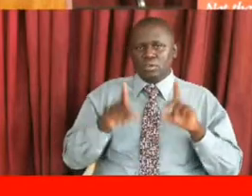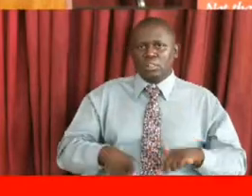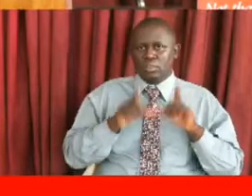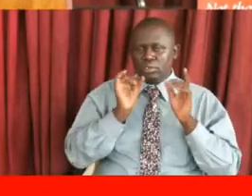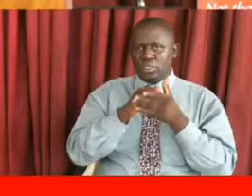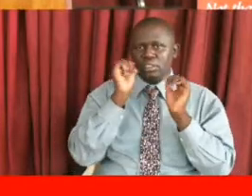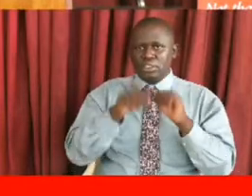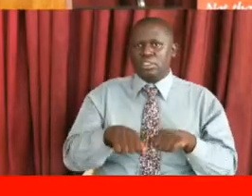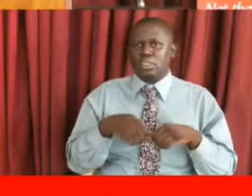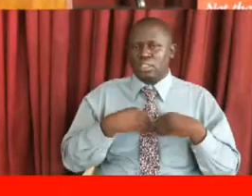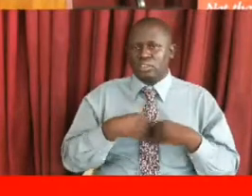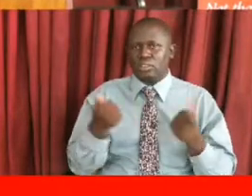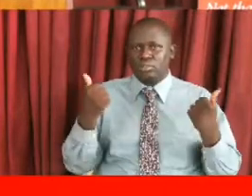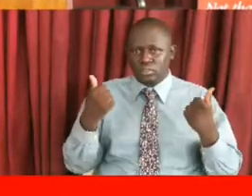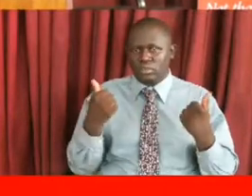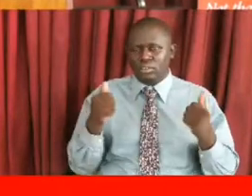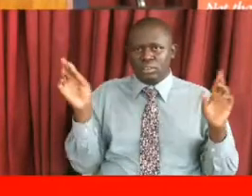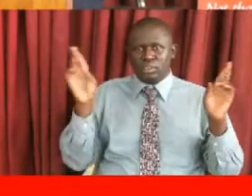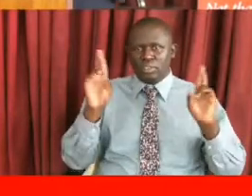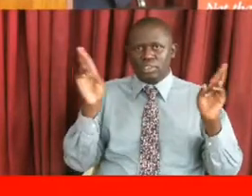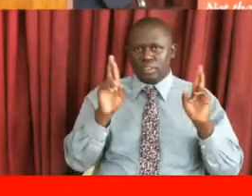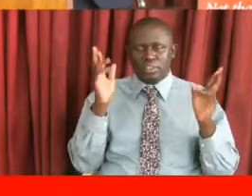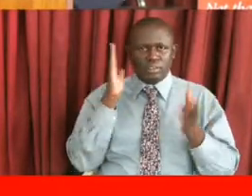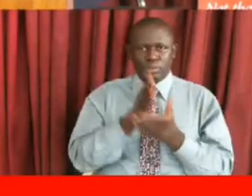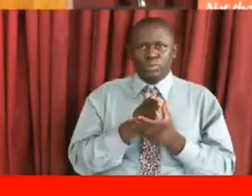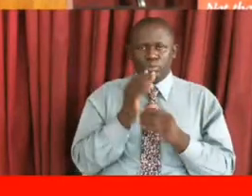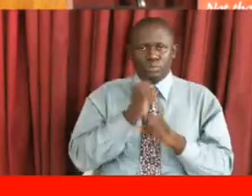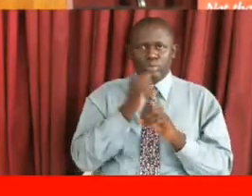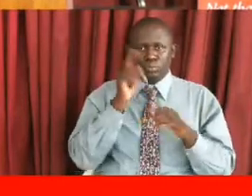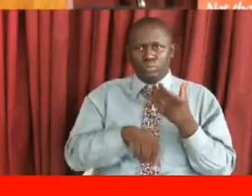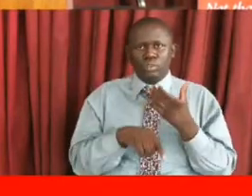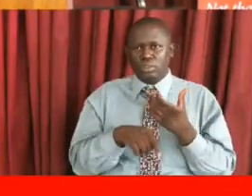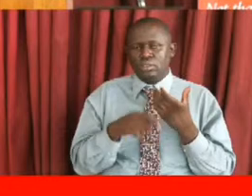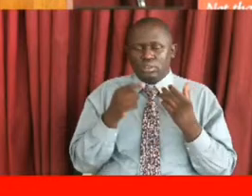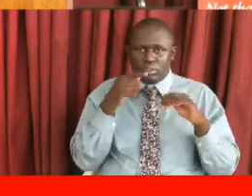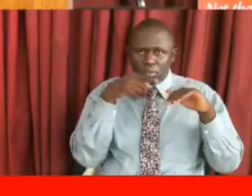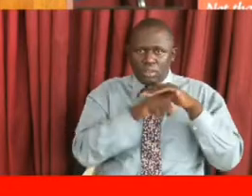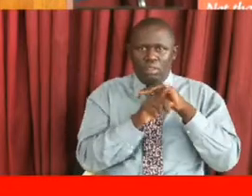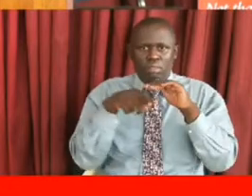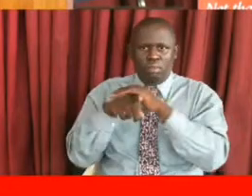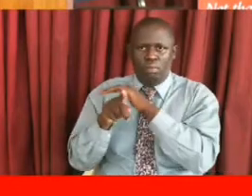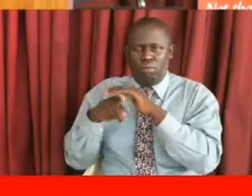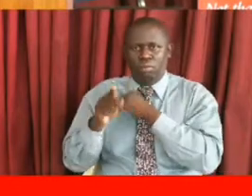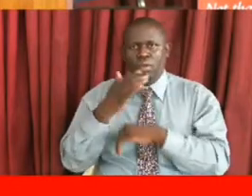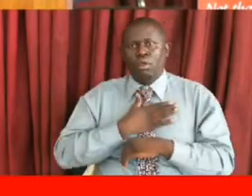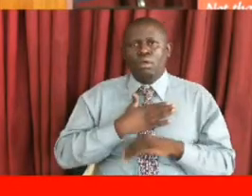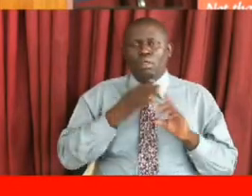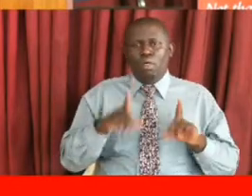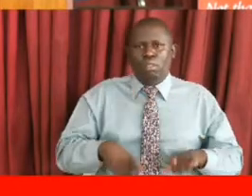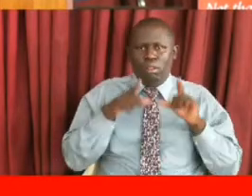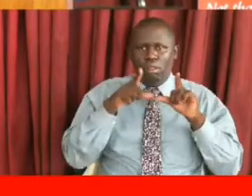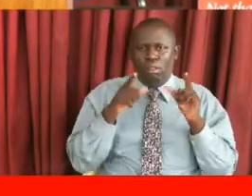life ready to to deal with our life source of livelihoods